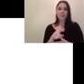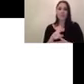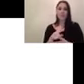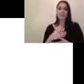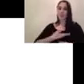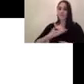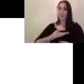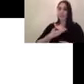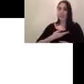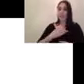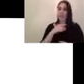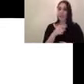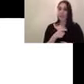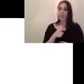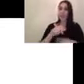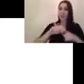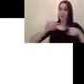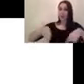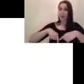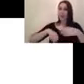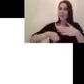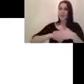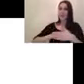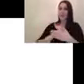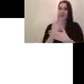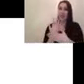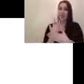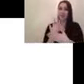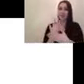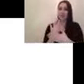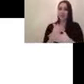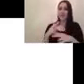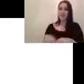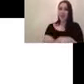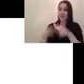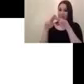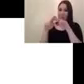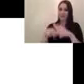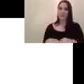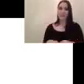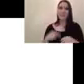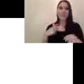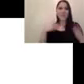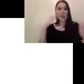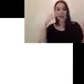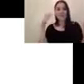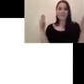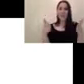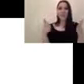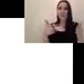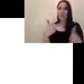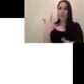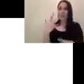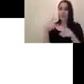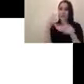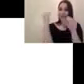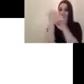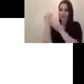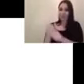research center, we develop indoor autonomous forklifts. I was focusing on 3D feature